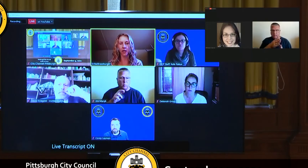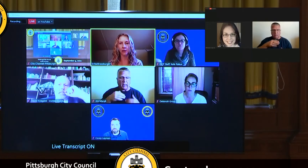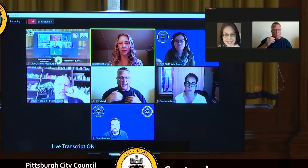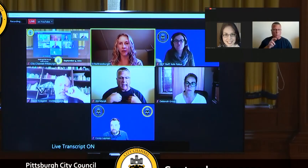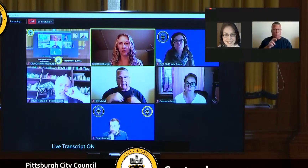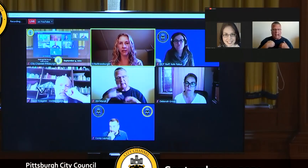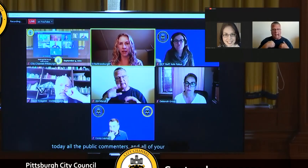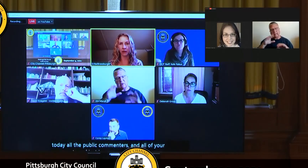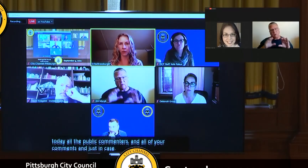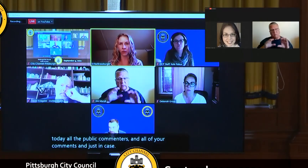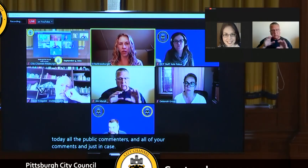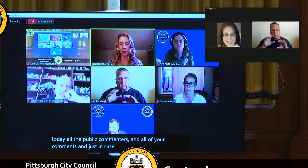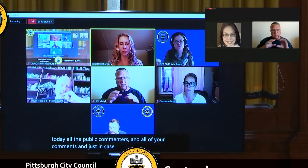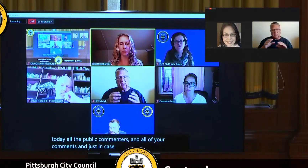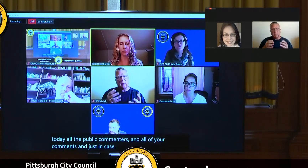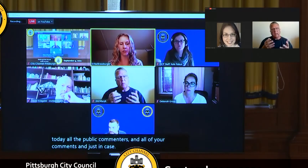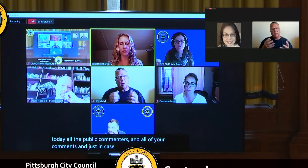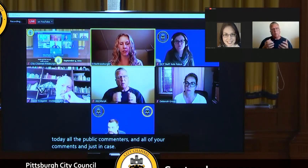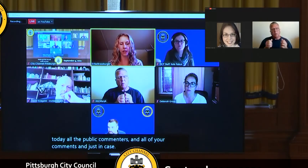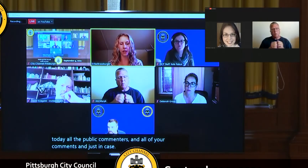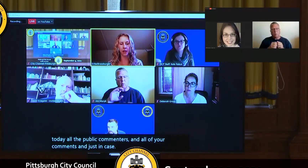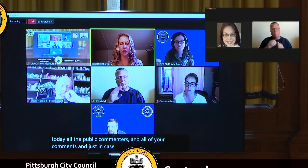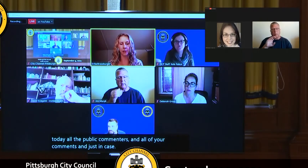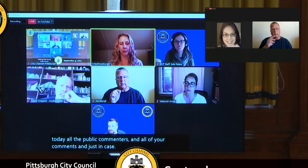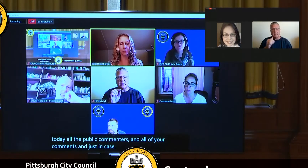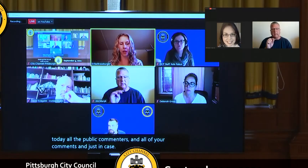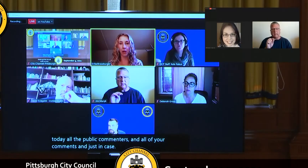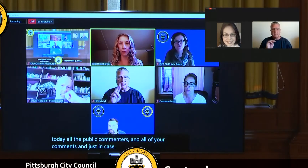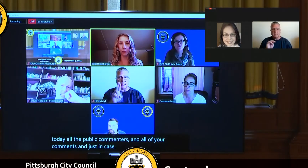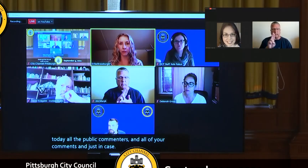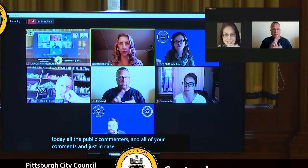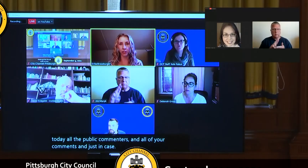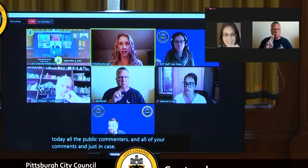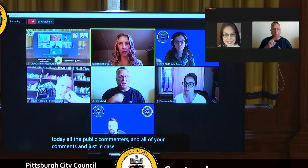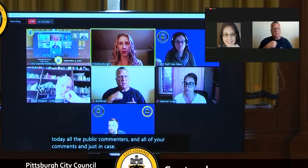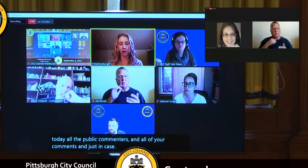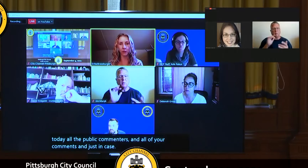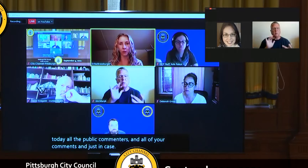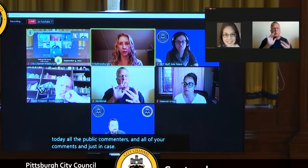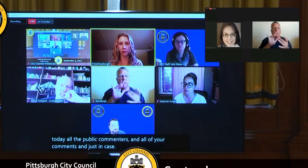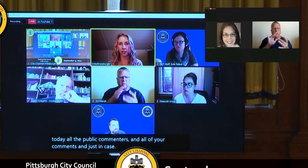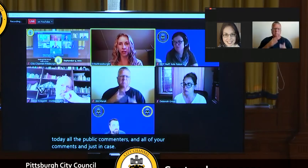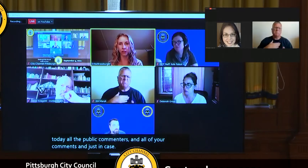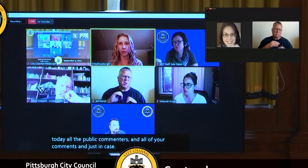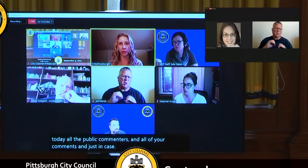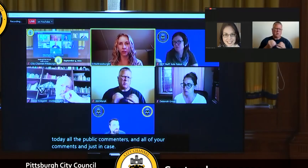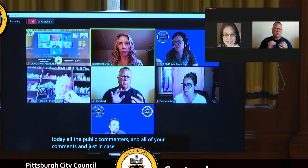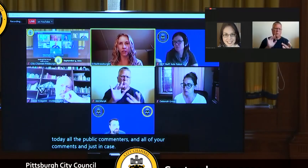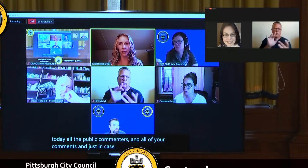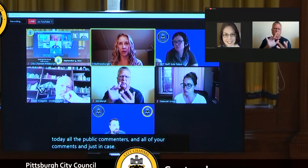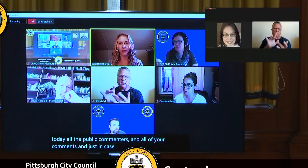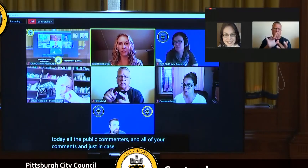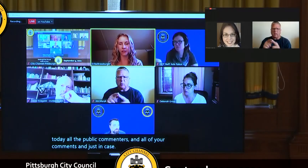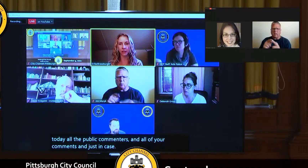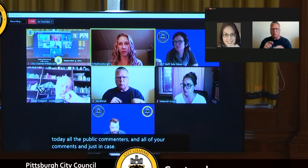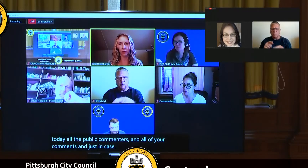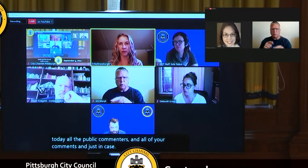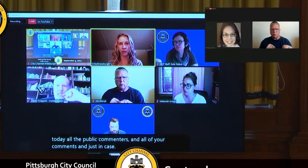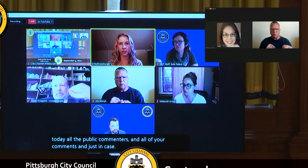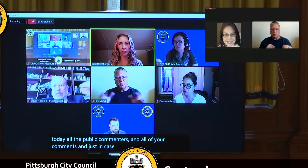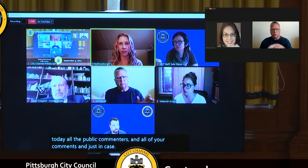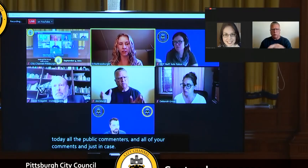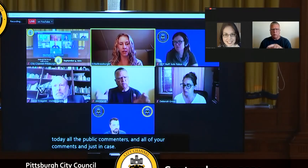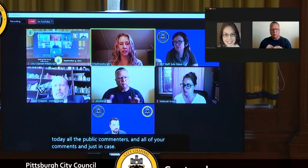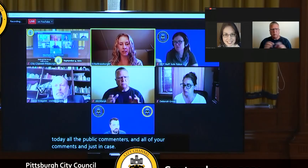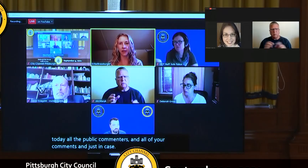like to have with Chatham University, I will be reaching out, my office will be reaching out to you to help facilitate those conversations, to